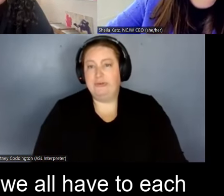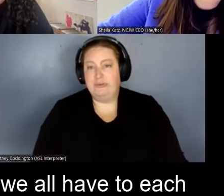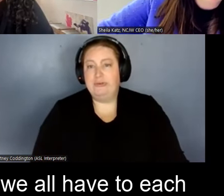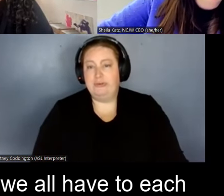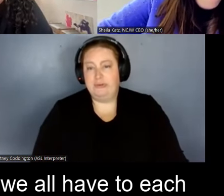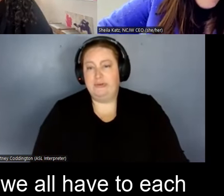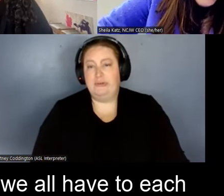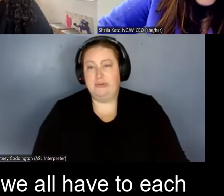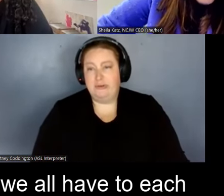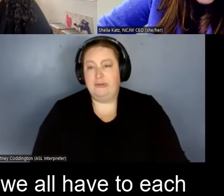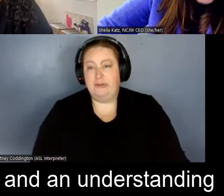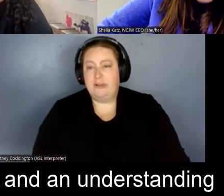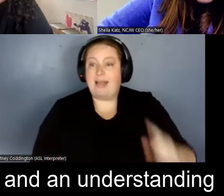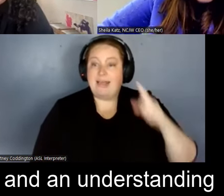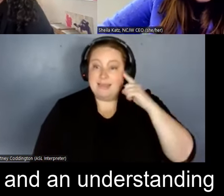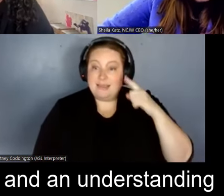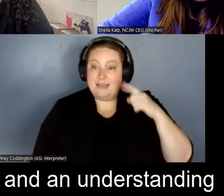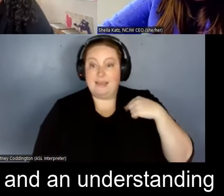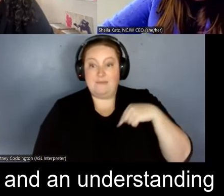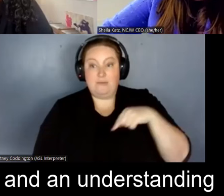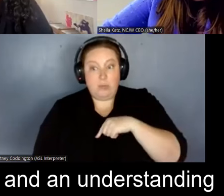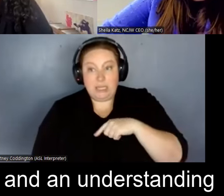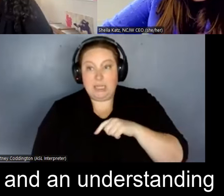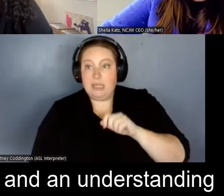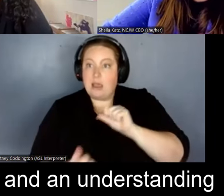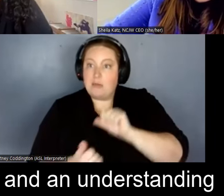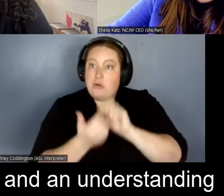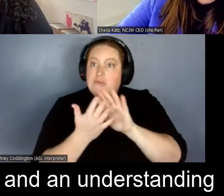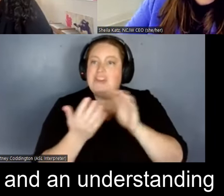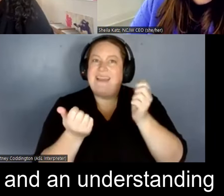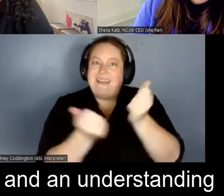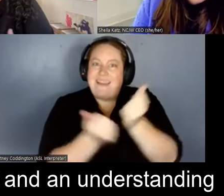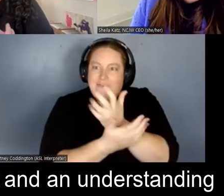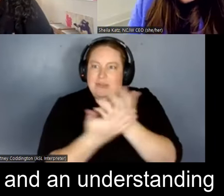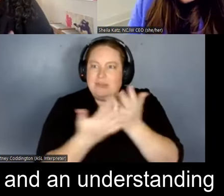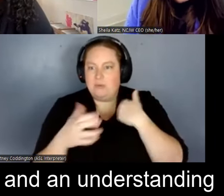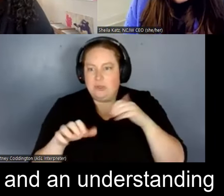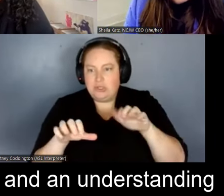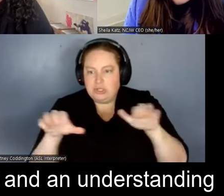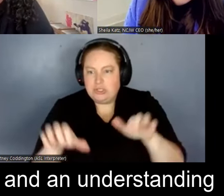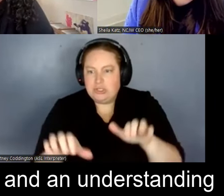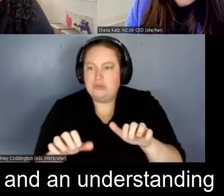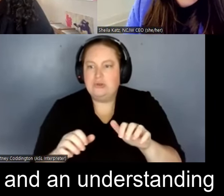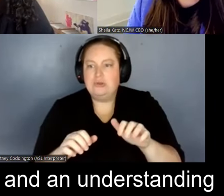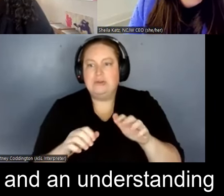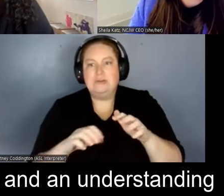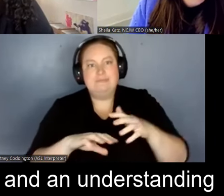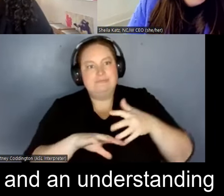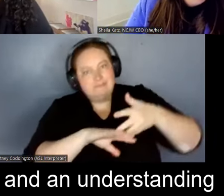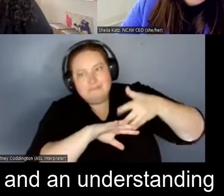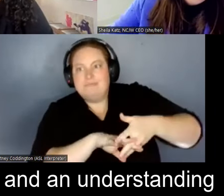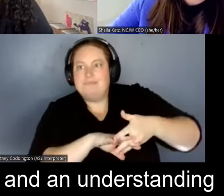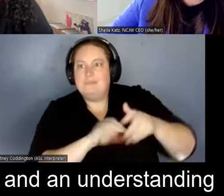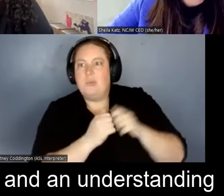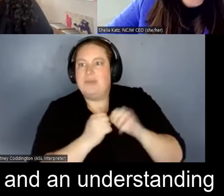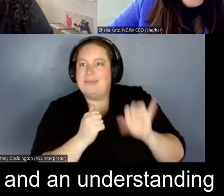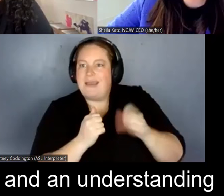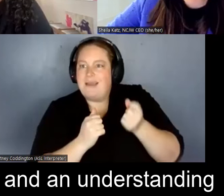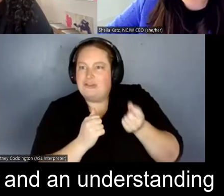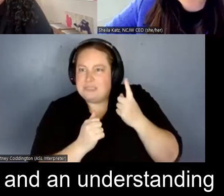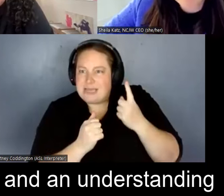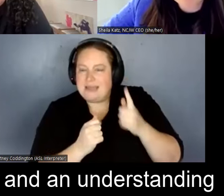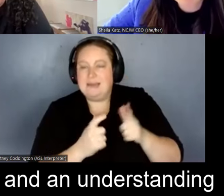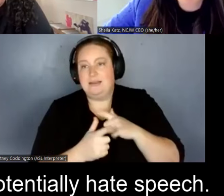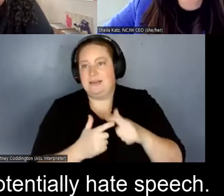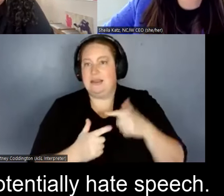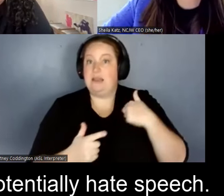I think if we approach everything that we do and with rooted in that and an understanding of that, then we will